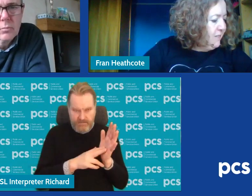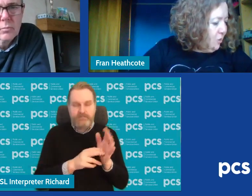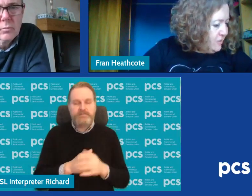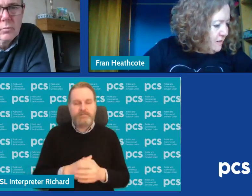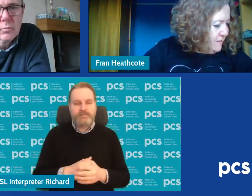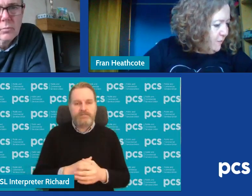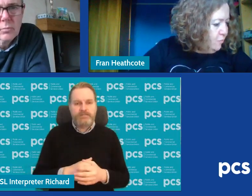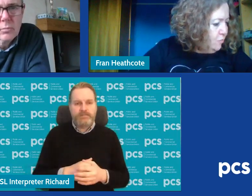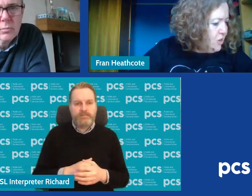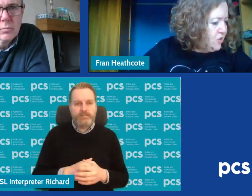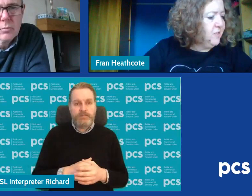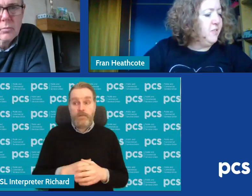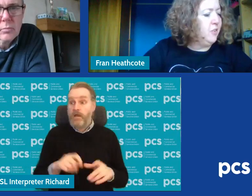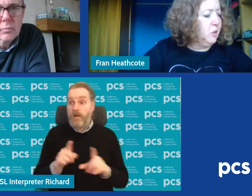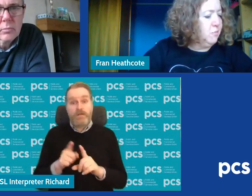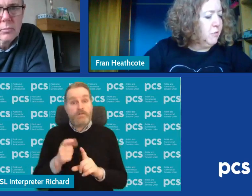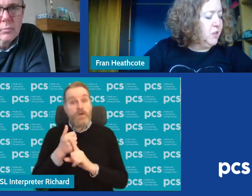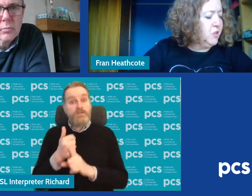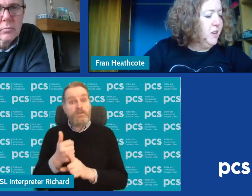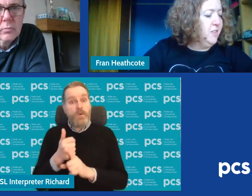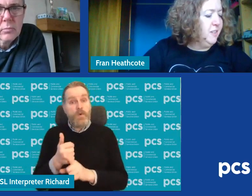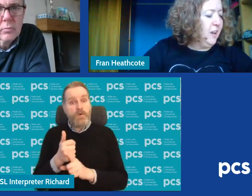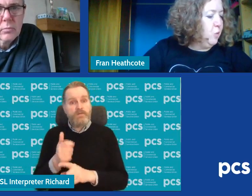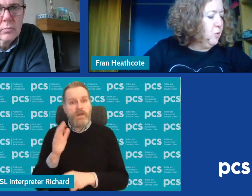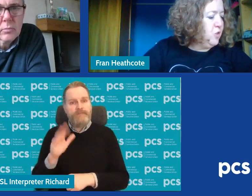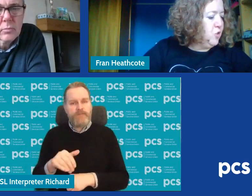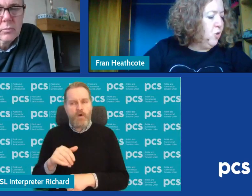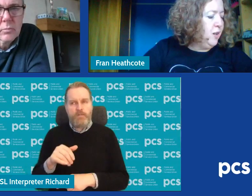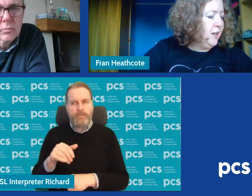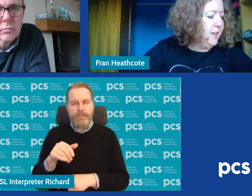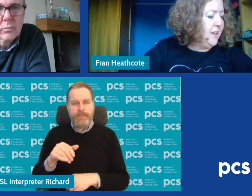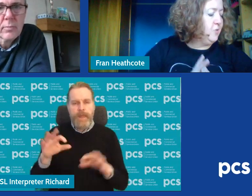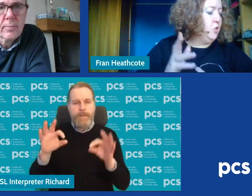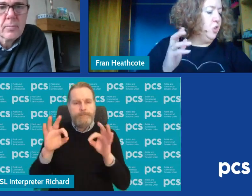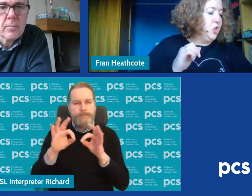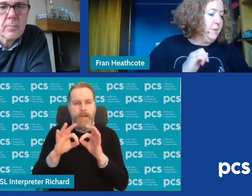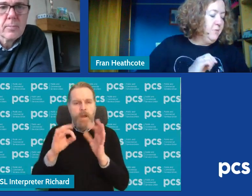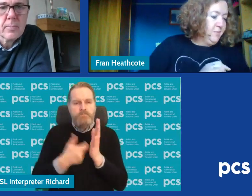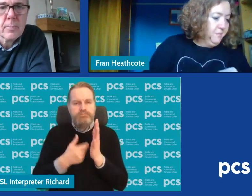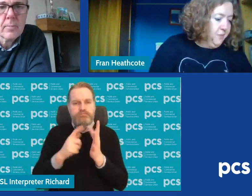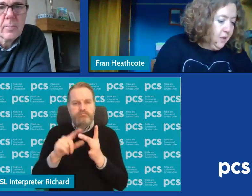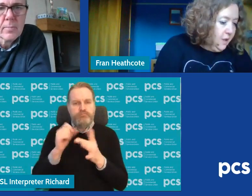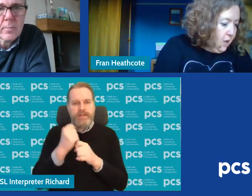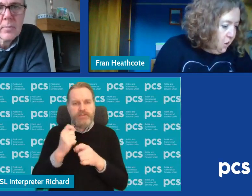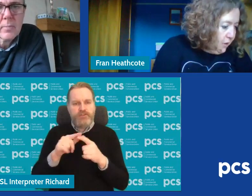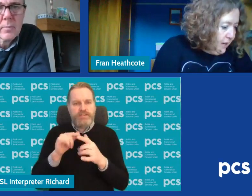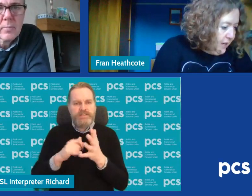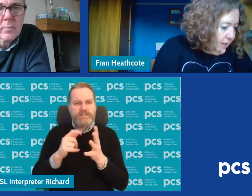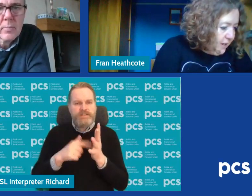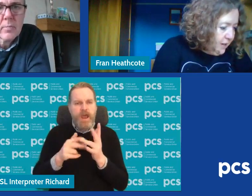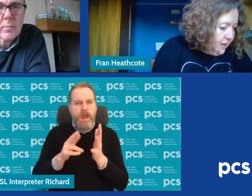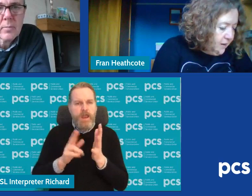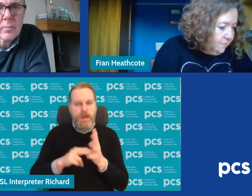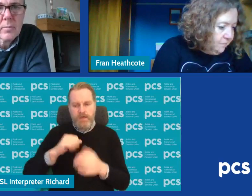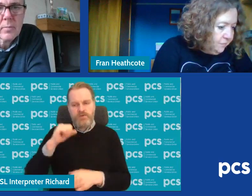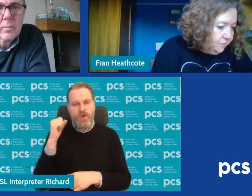And solidarity from Registers of Scotland branch. Together We're Stronger, and that's from John Jameson.